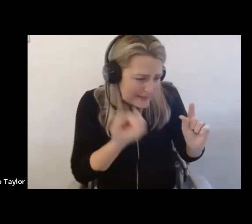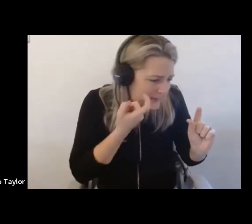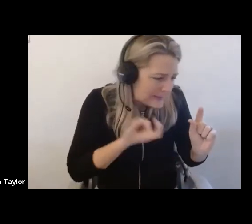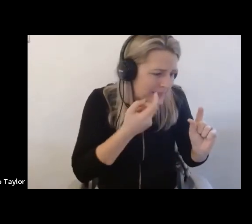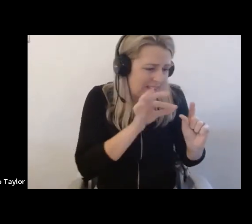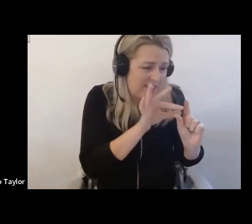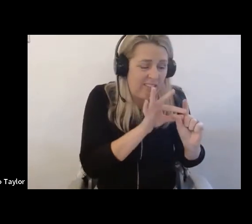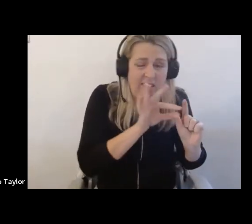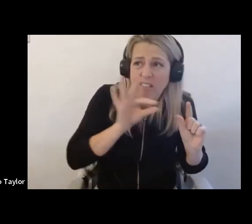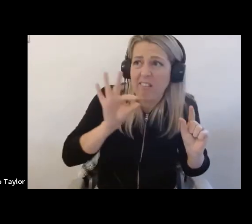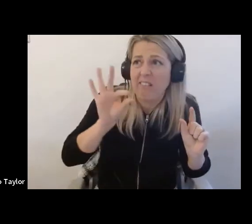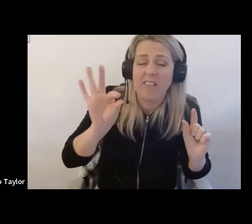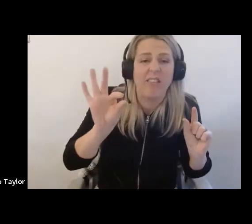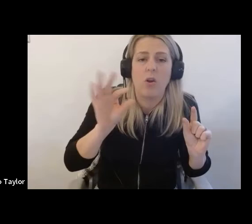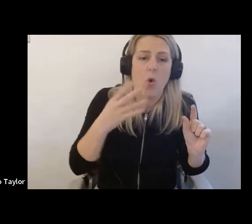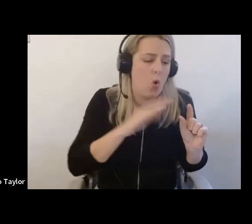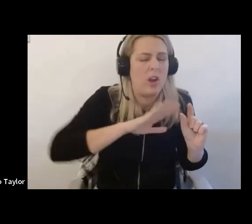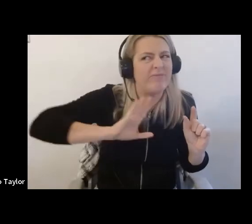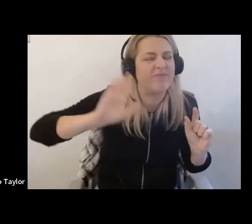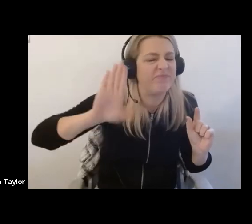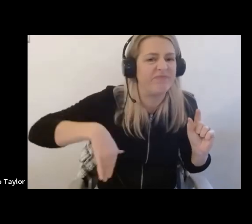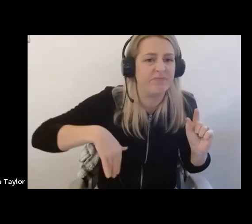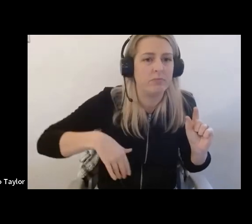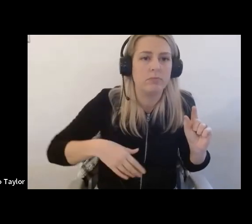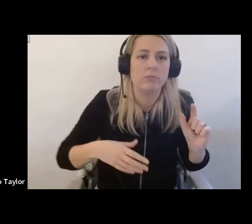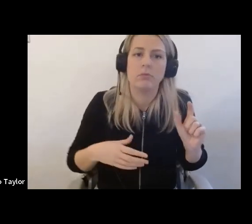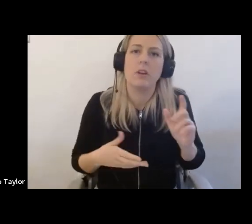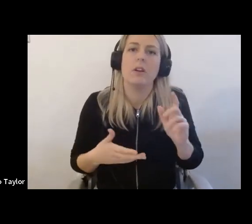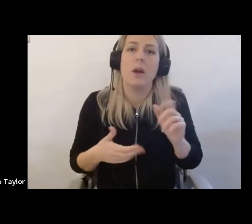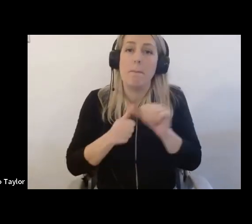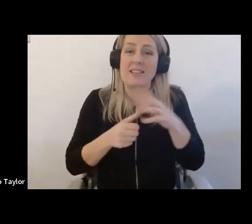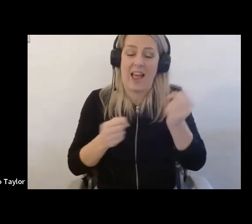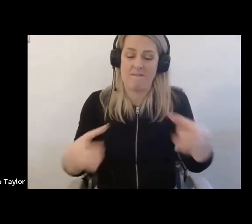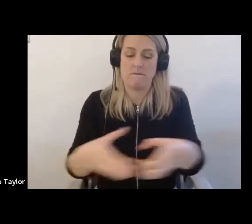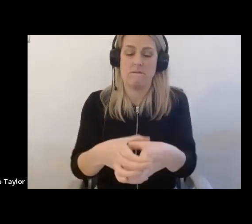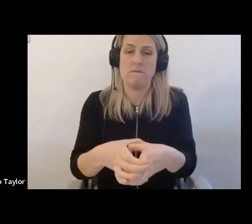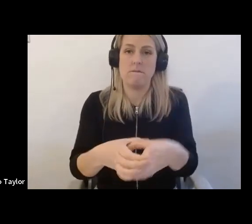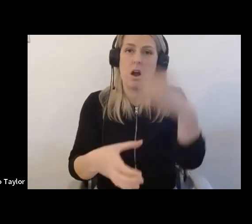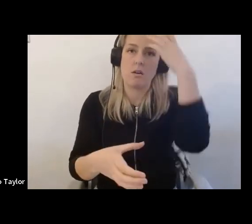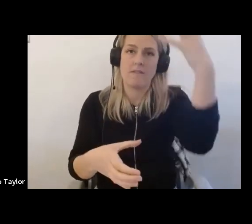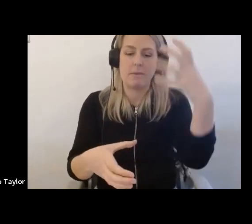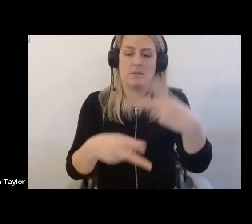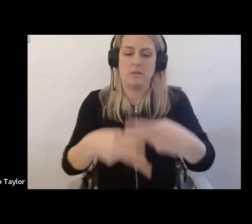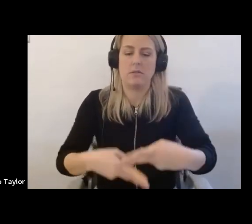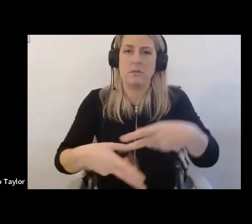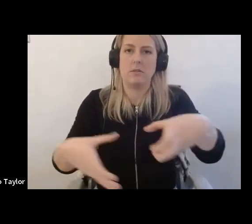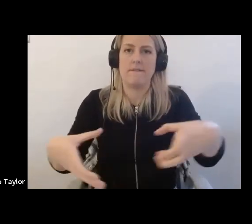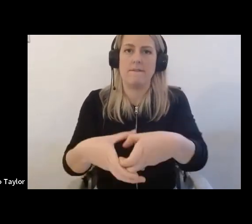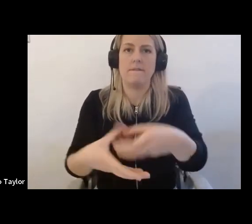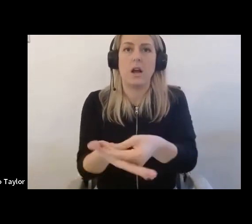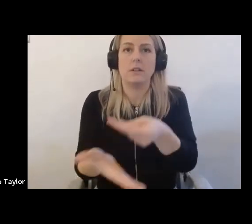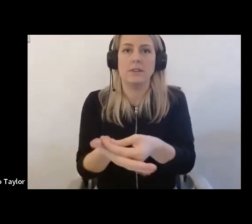that we don't want to rely too much on central government funding, which might be here today and gone